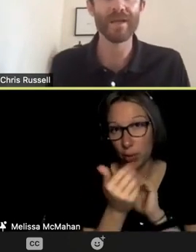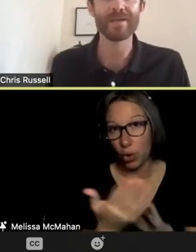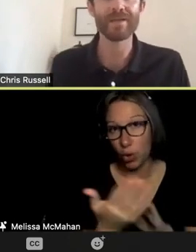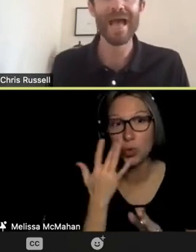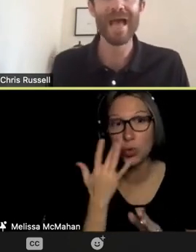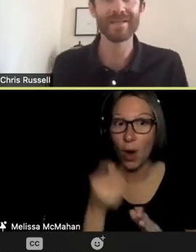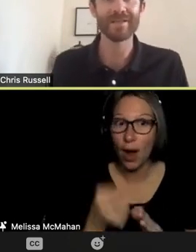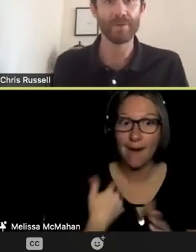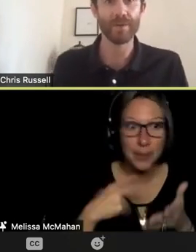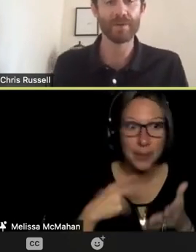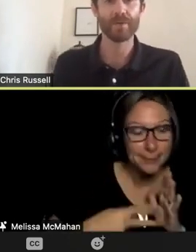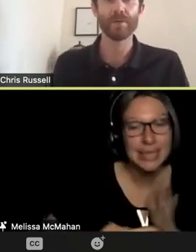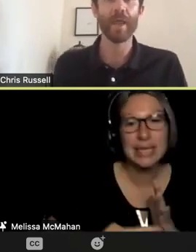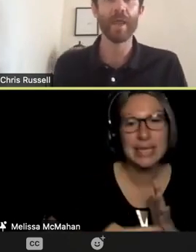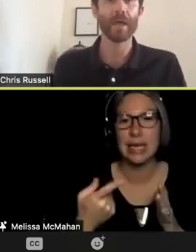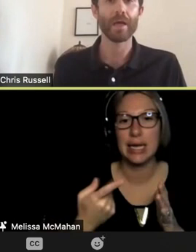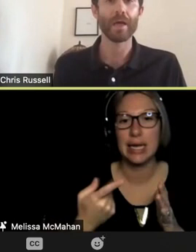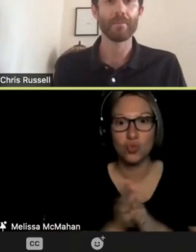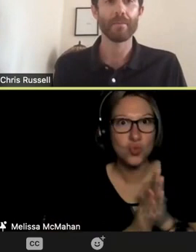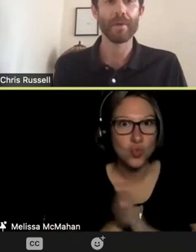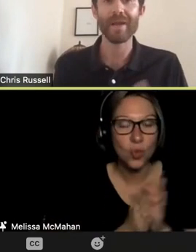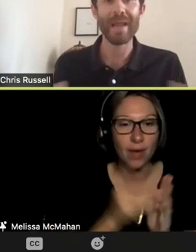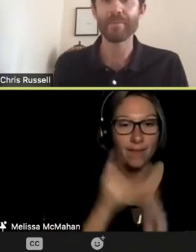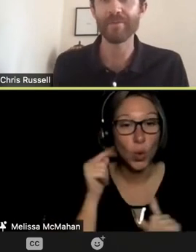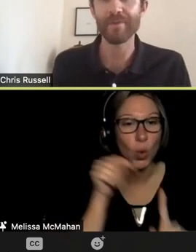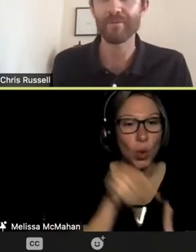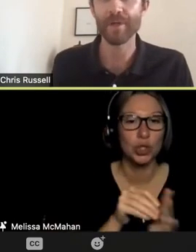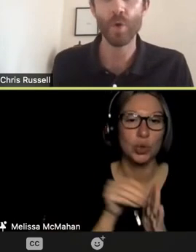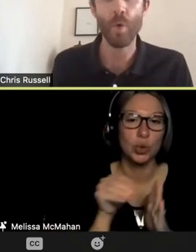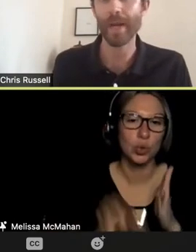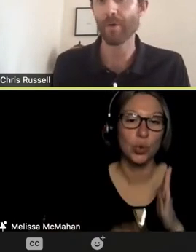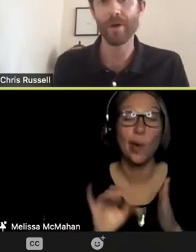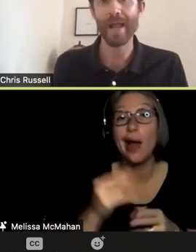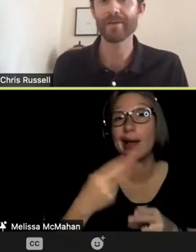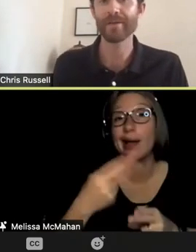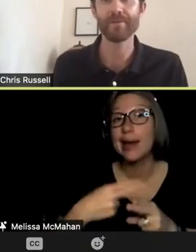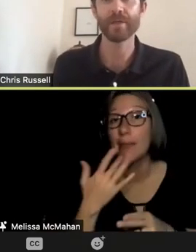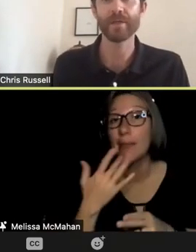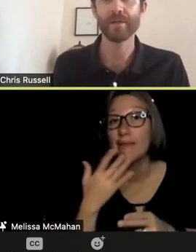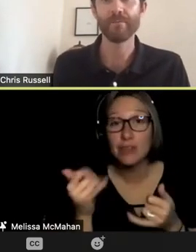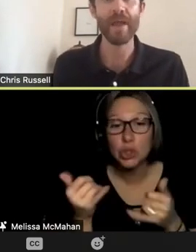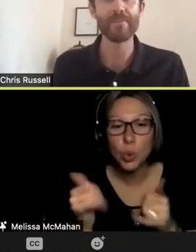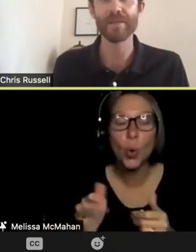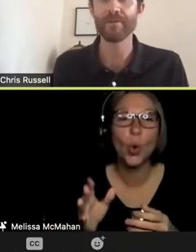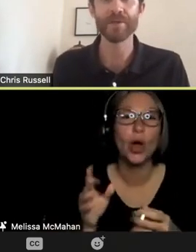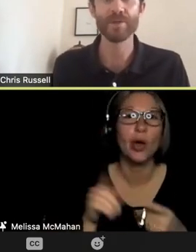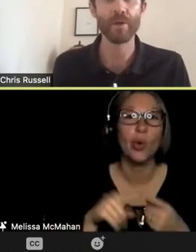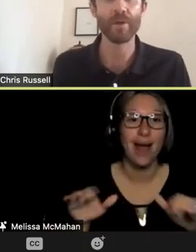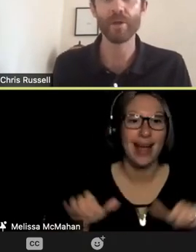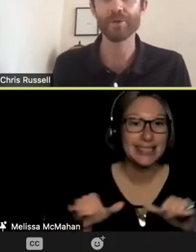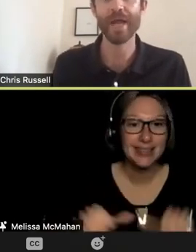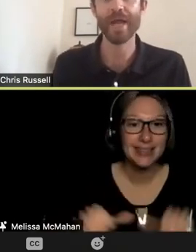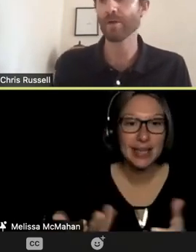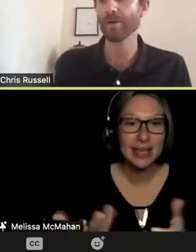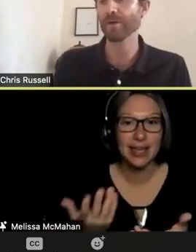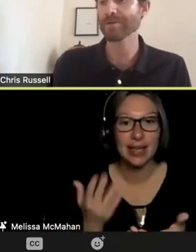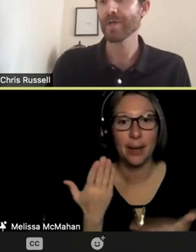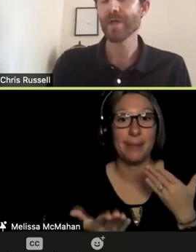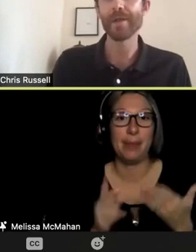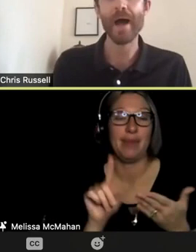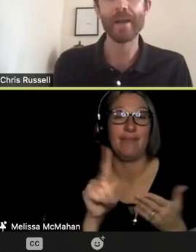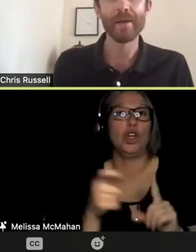and motivating to that student. Like a name of a favorite toy or an activity might be the first word that your